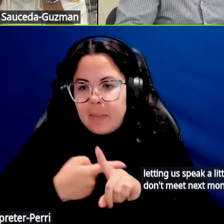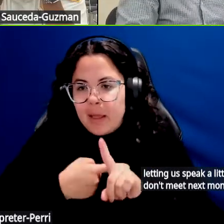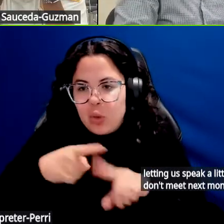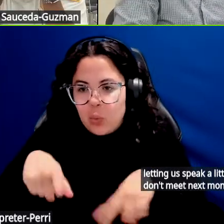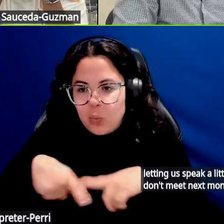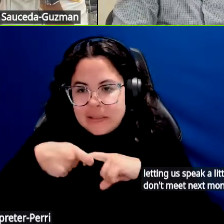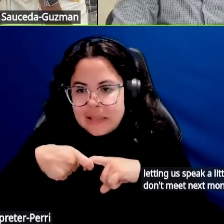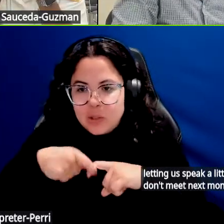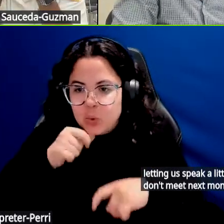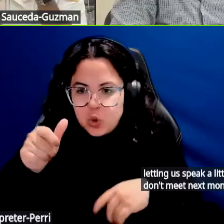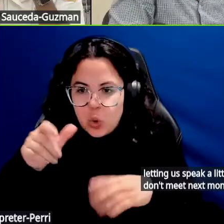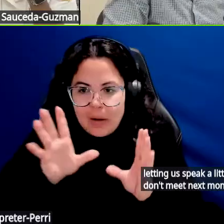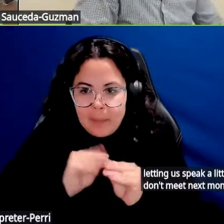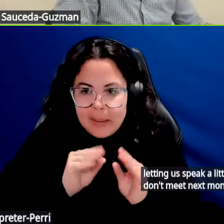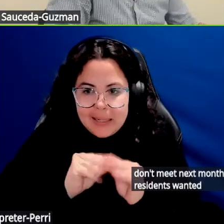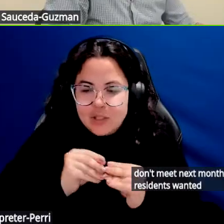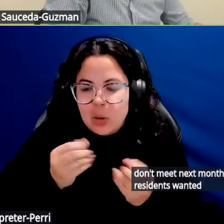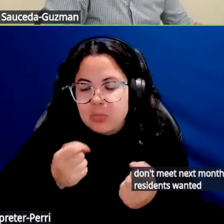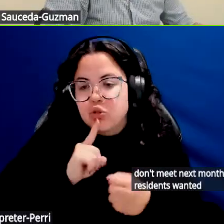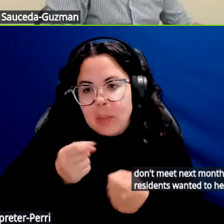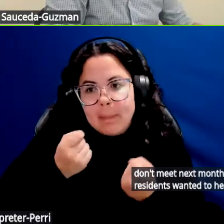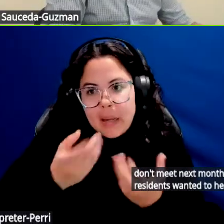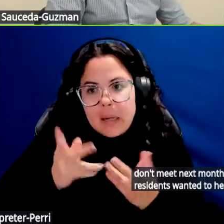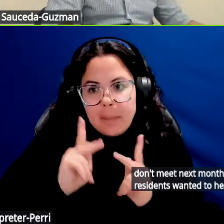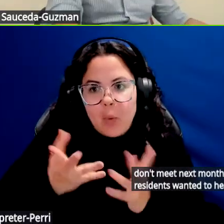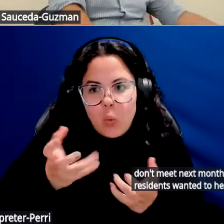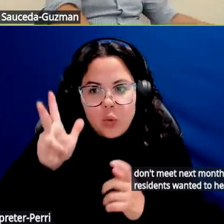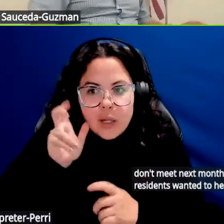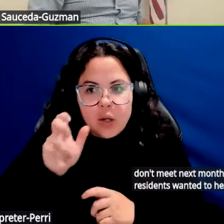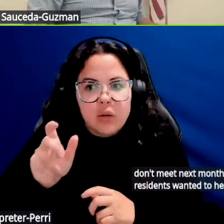so I'm sure a lot of residents wanted to hear what you said, and it was very valuable.